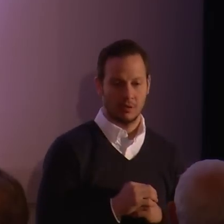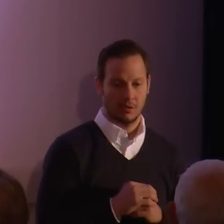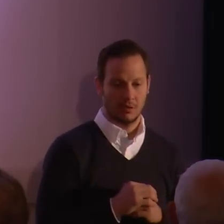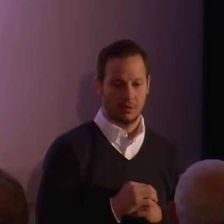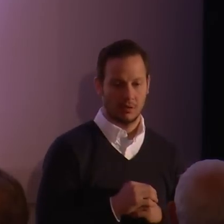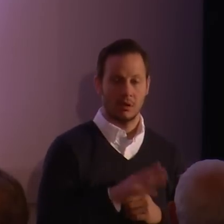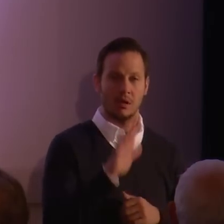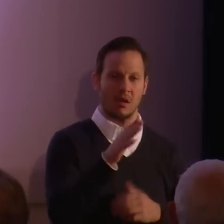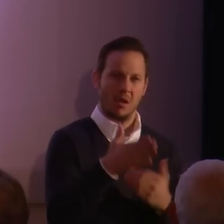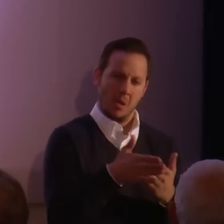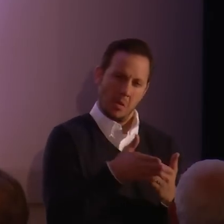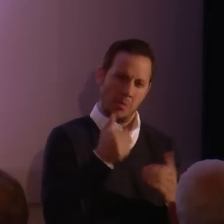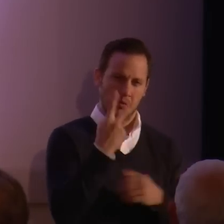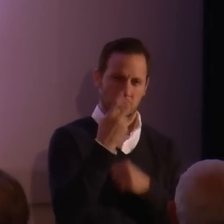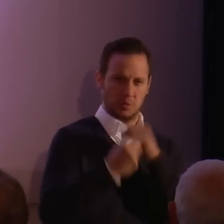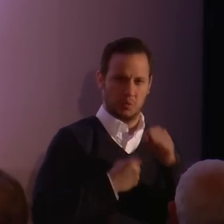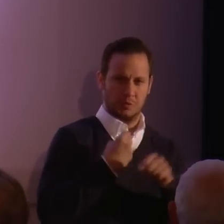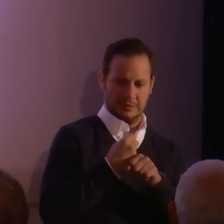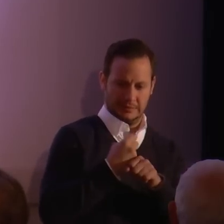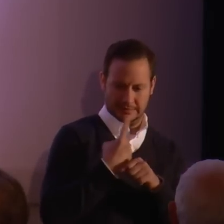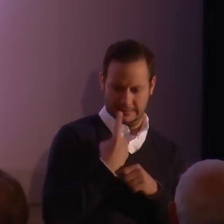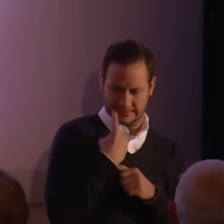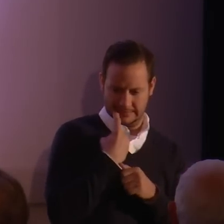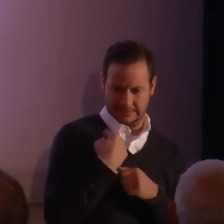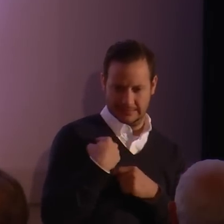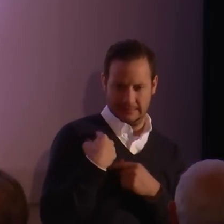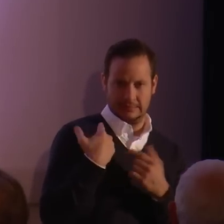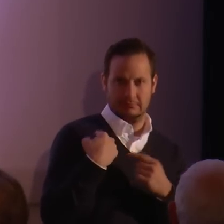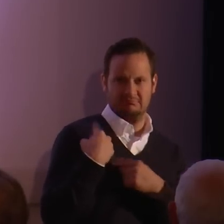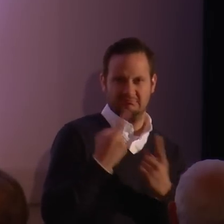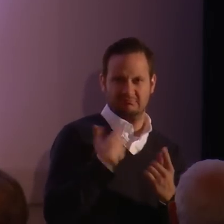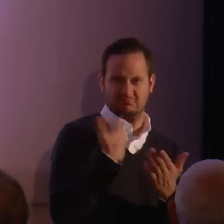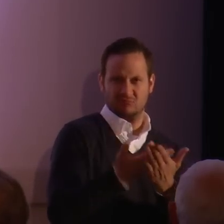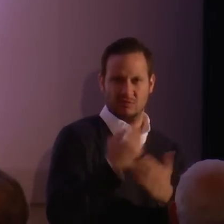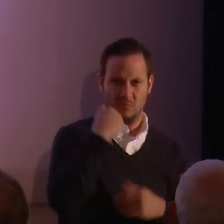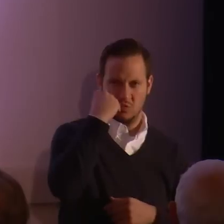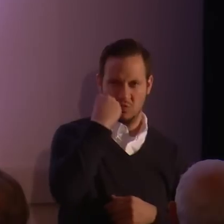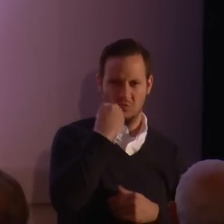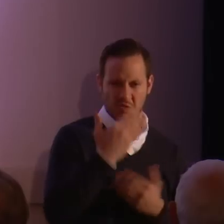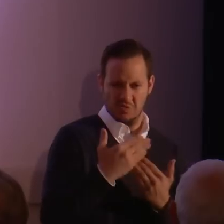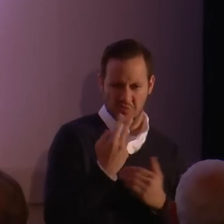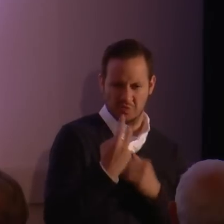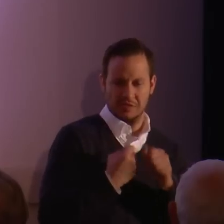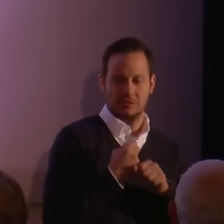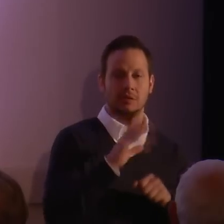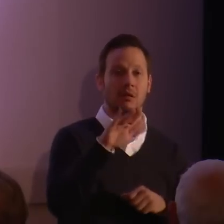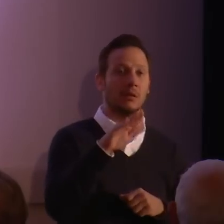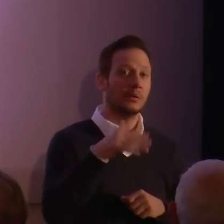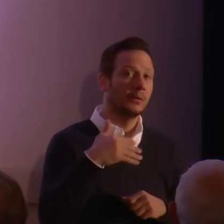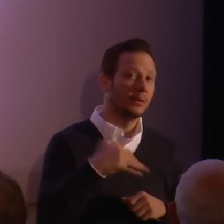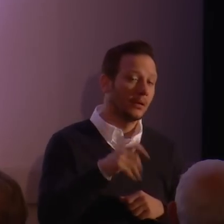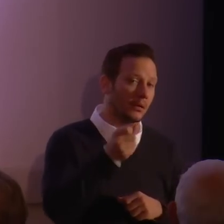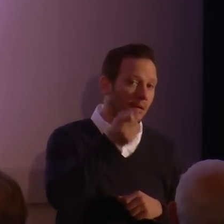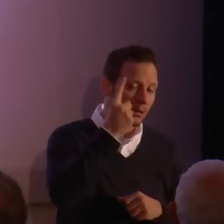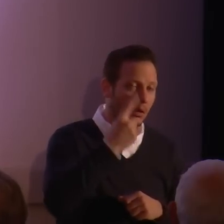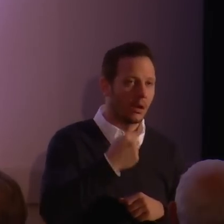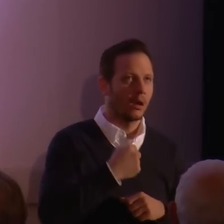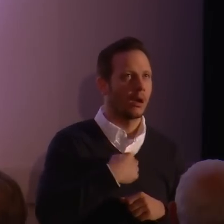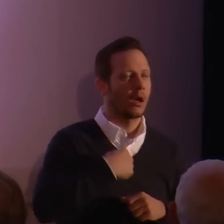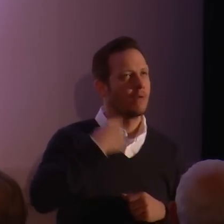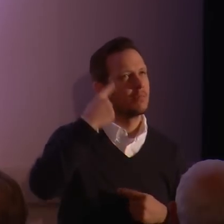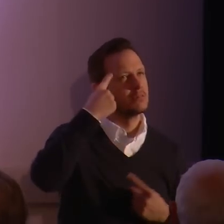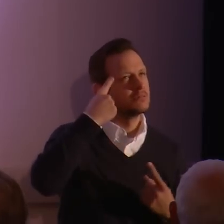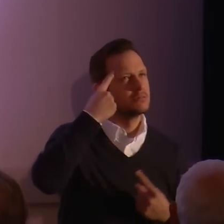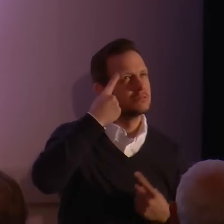almost to the day, nearly 2 years since I arrived home from the Philippines. And as crazy as it's going to sound, I can tell you that I've thought about the